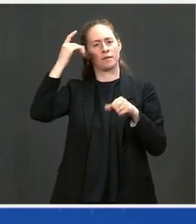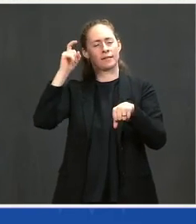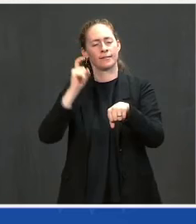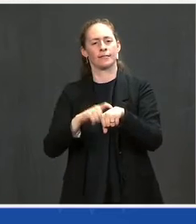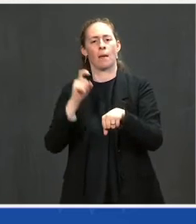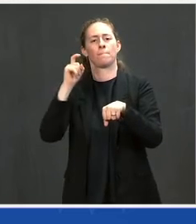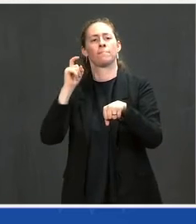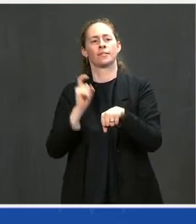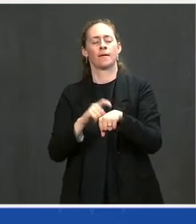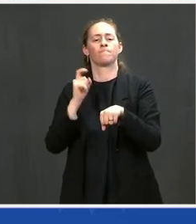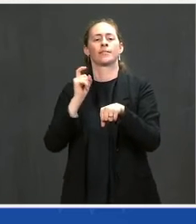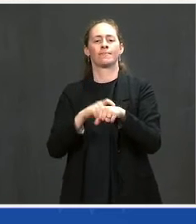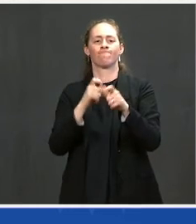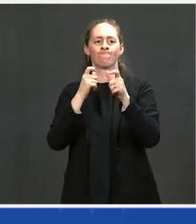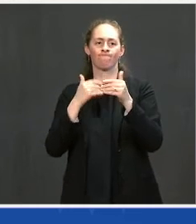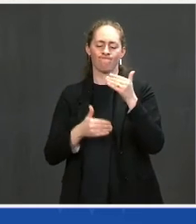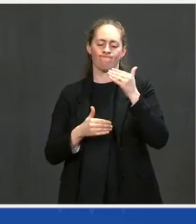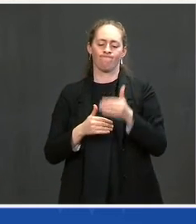order it,